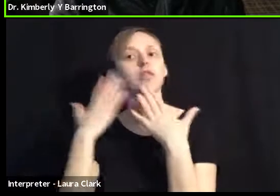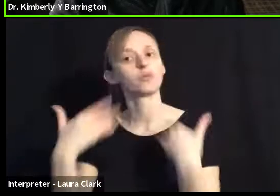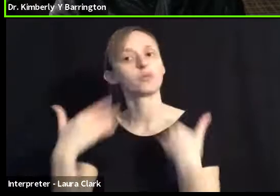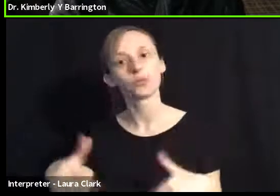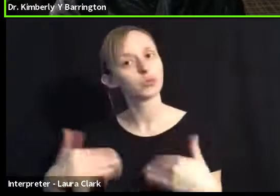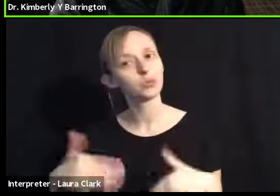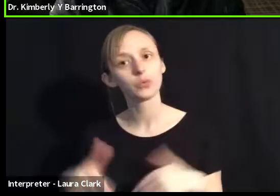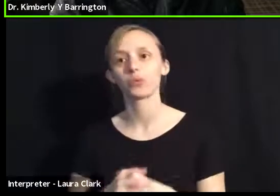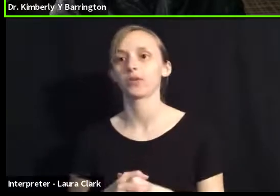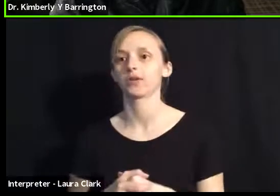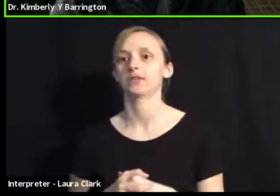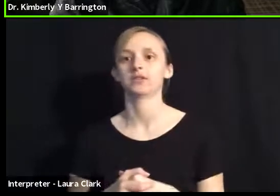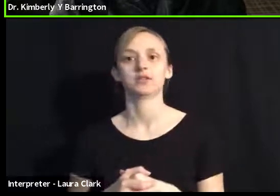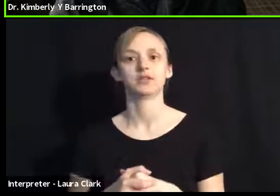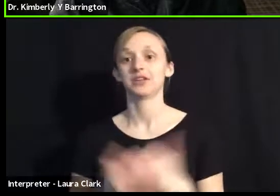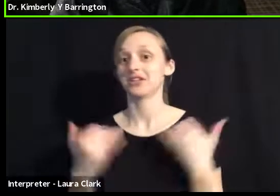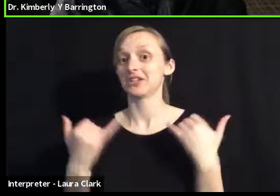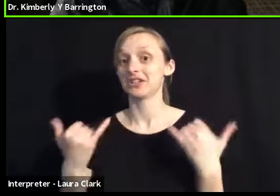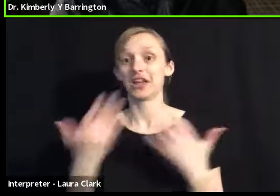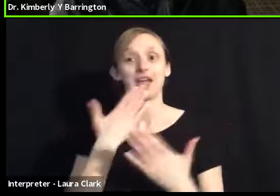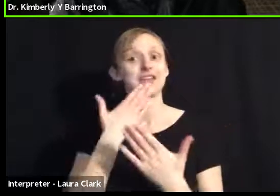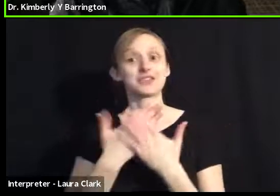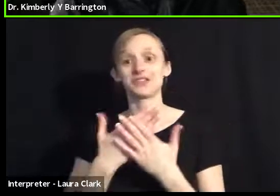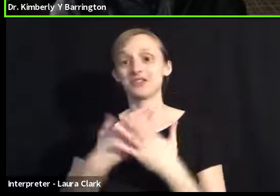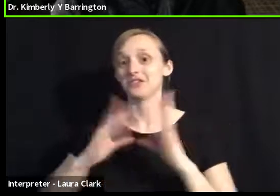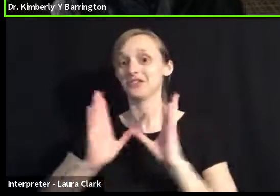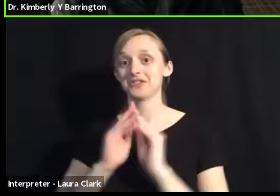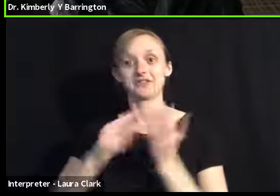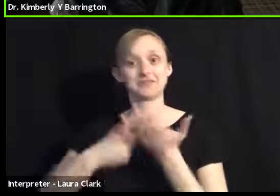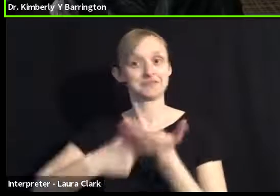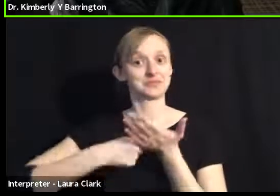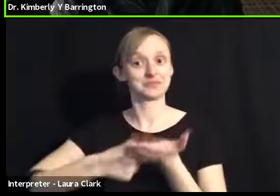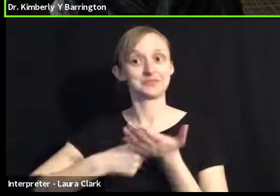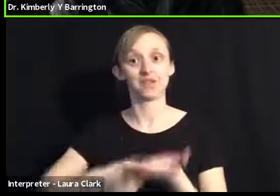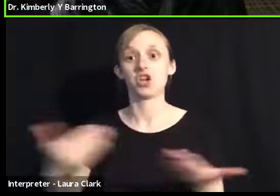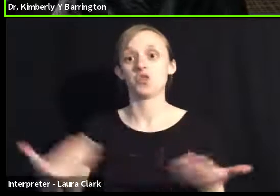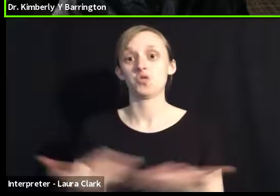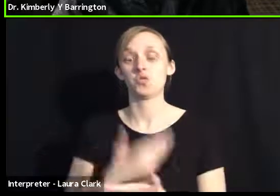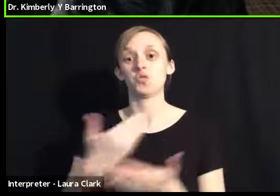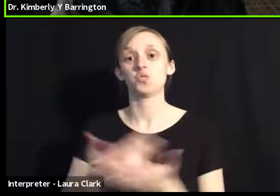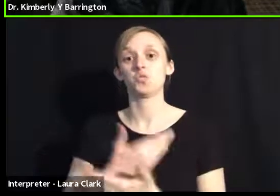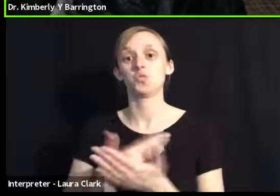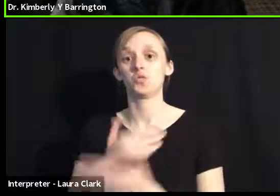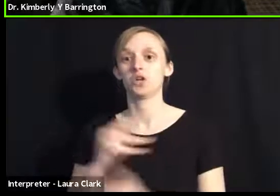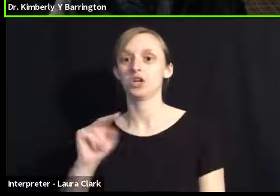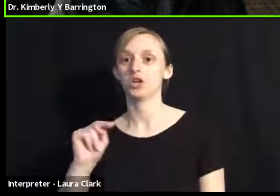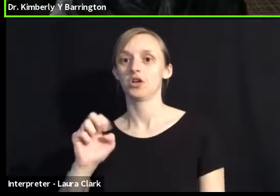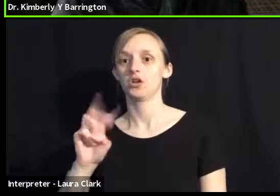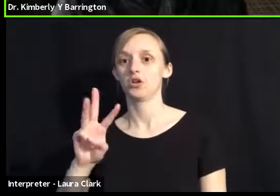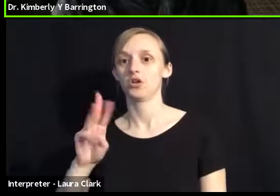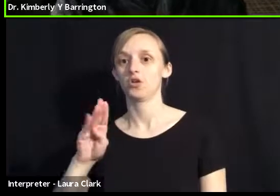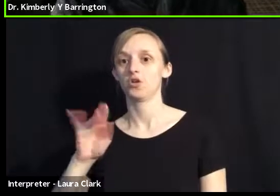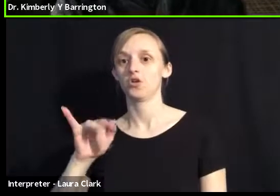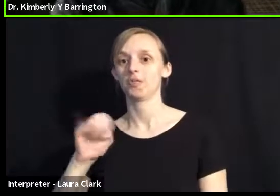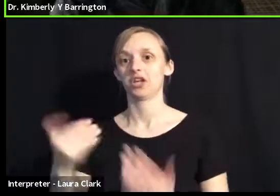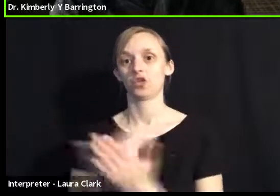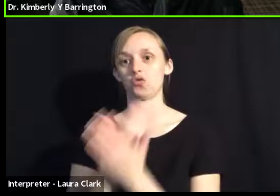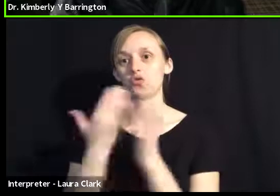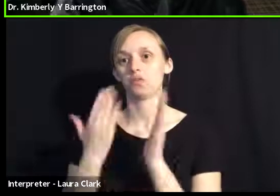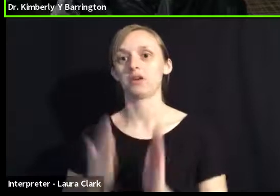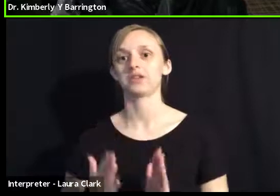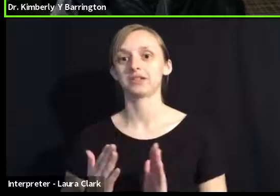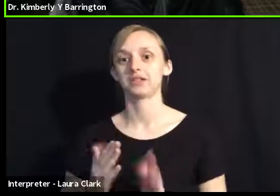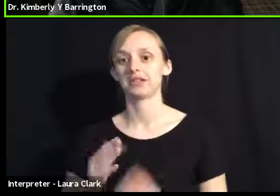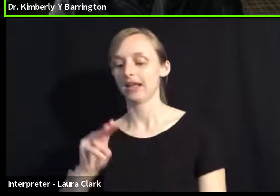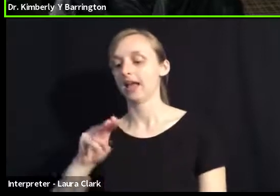Wow, have we got a show for you today. We have a newbie. Yes, we do. We have Miss